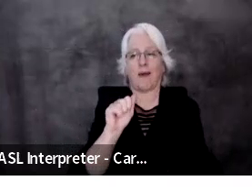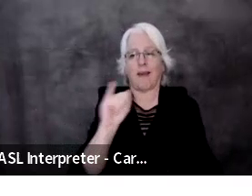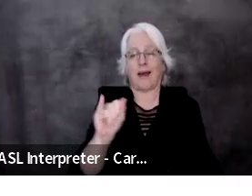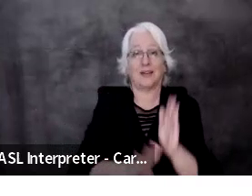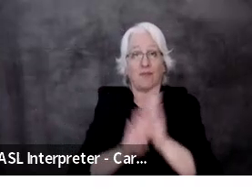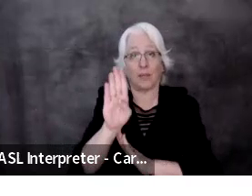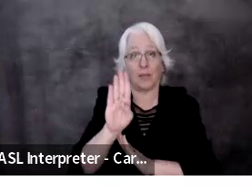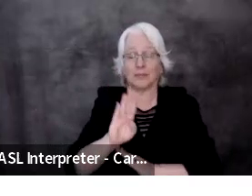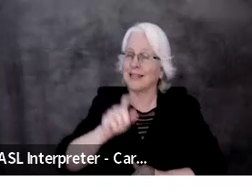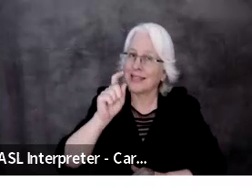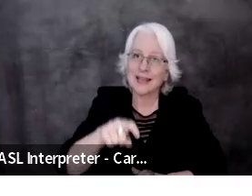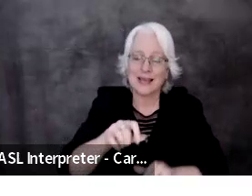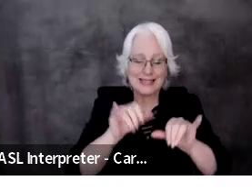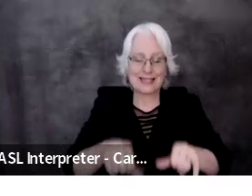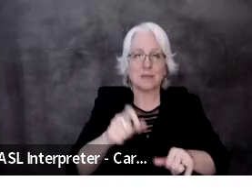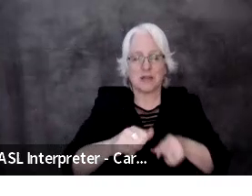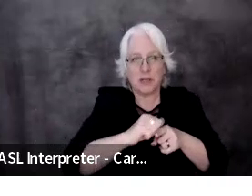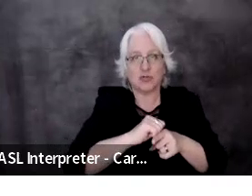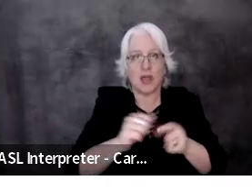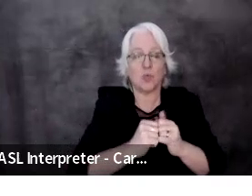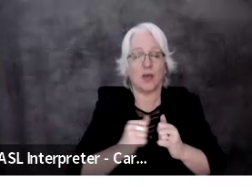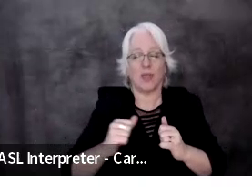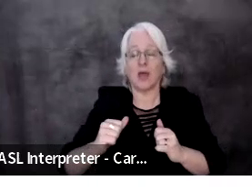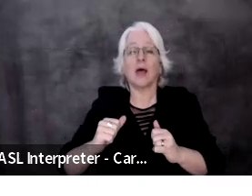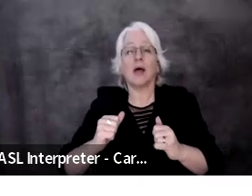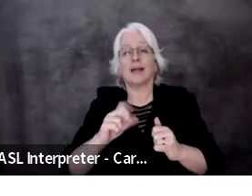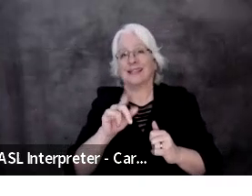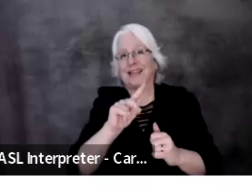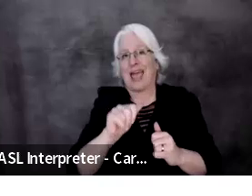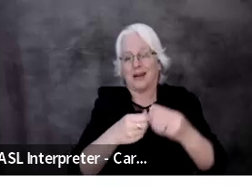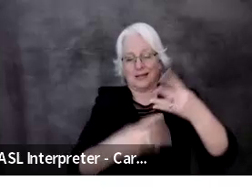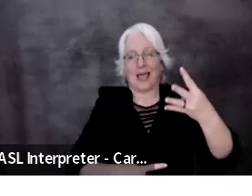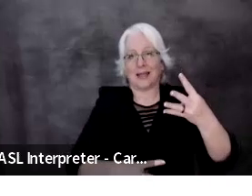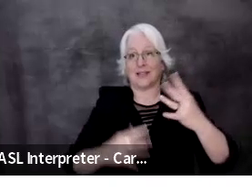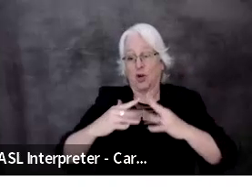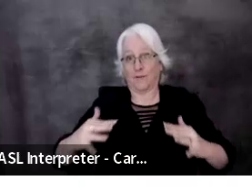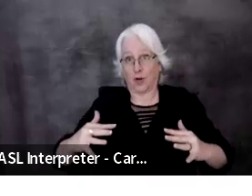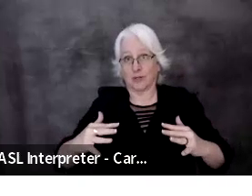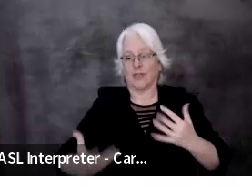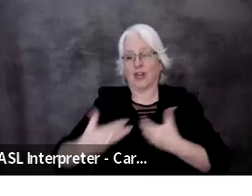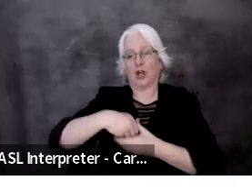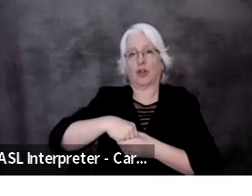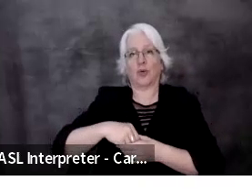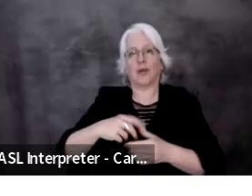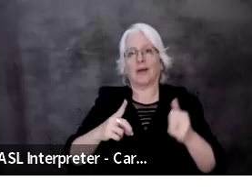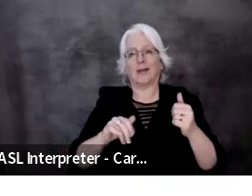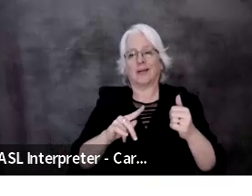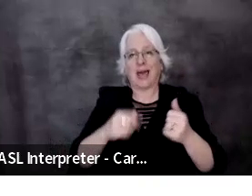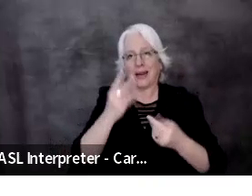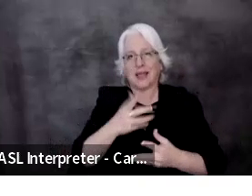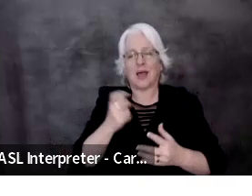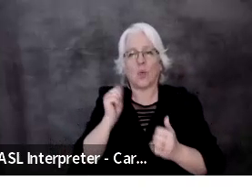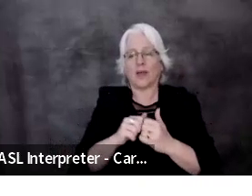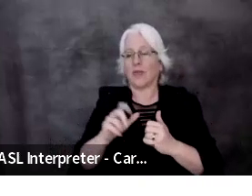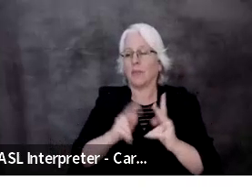systems must be trained on diverse data sets that include representation of people with disabilities and other